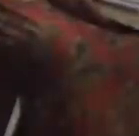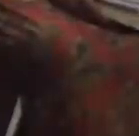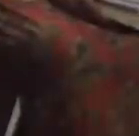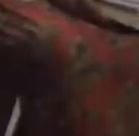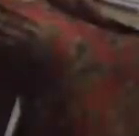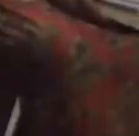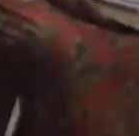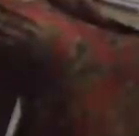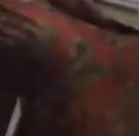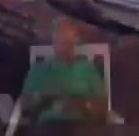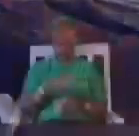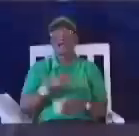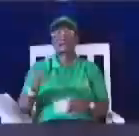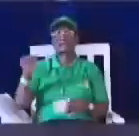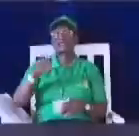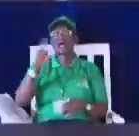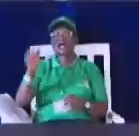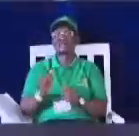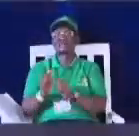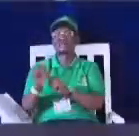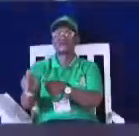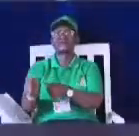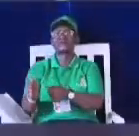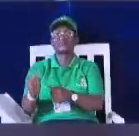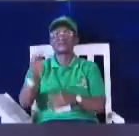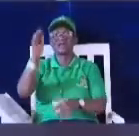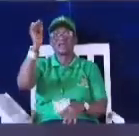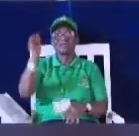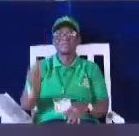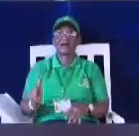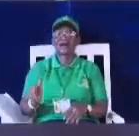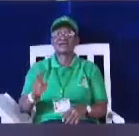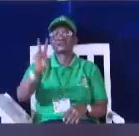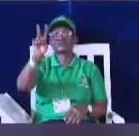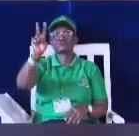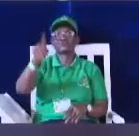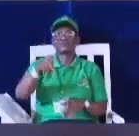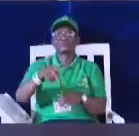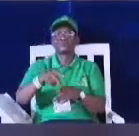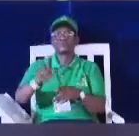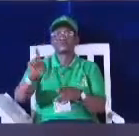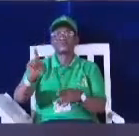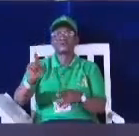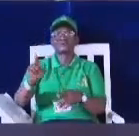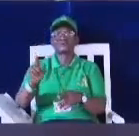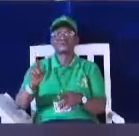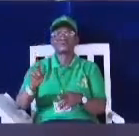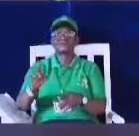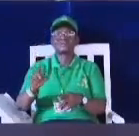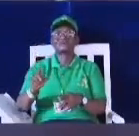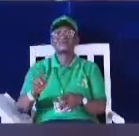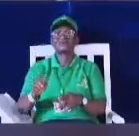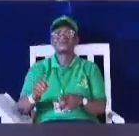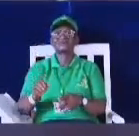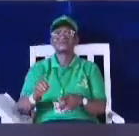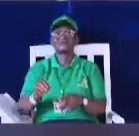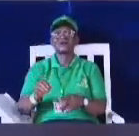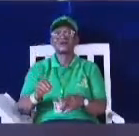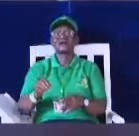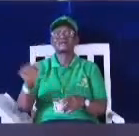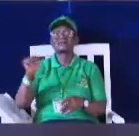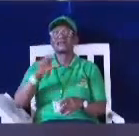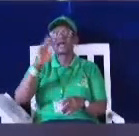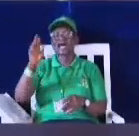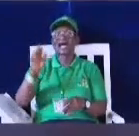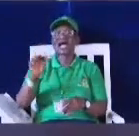And they were followed by two provinces tying up, and that's Adamawa